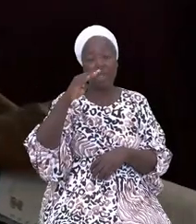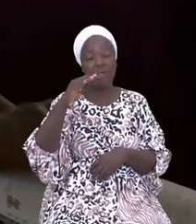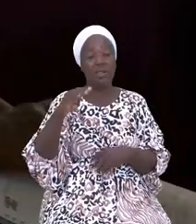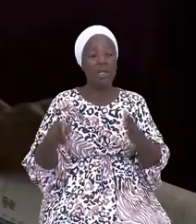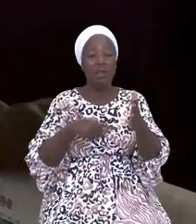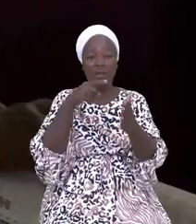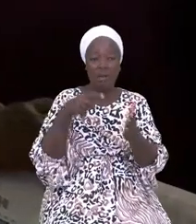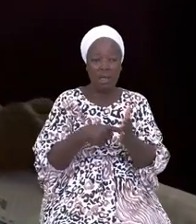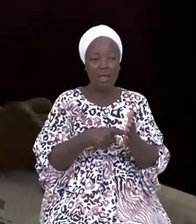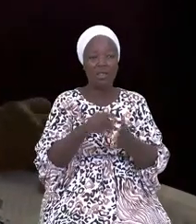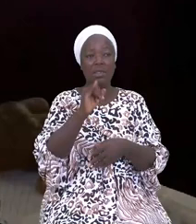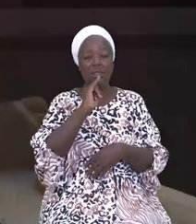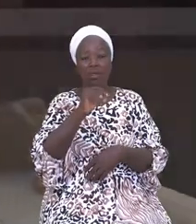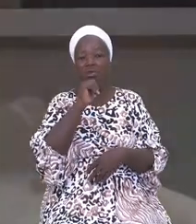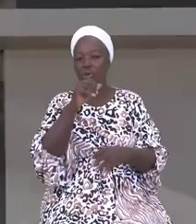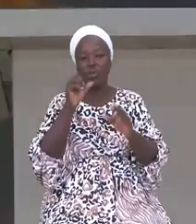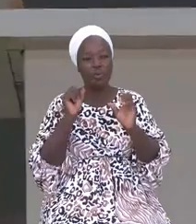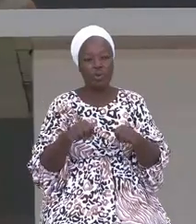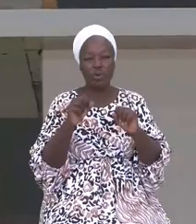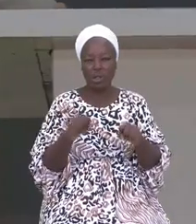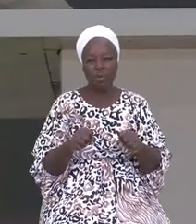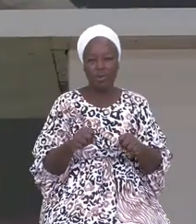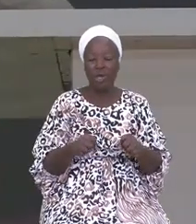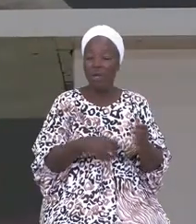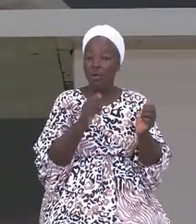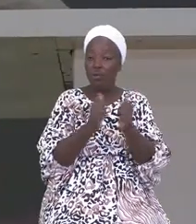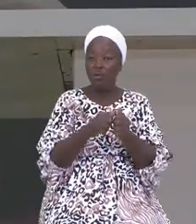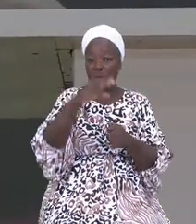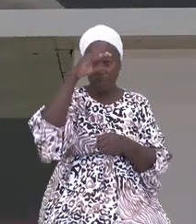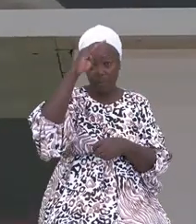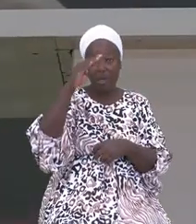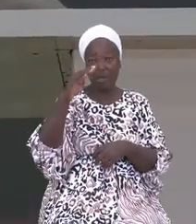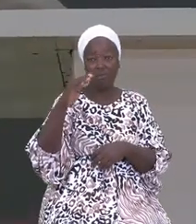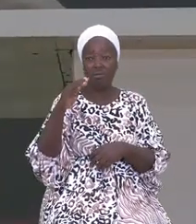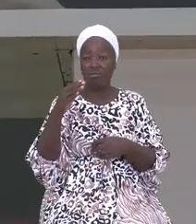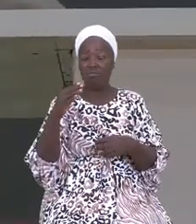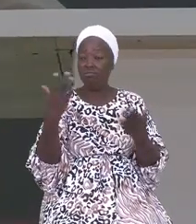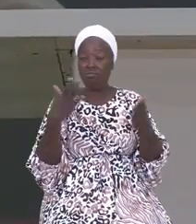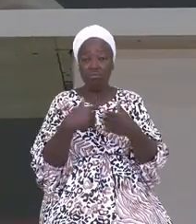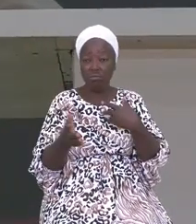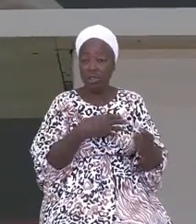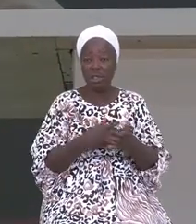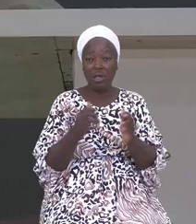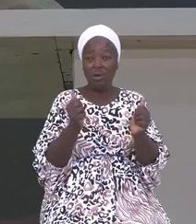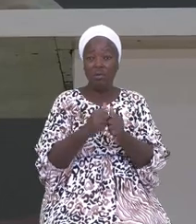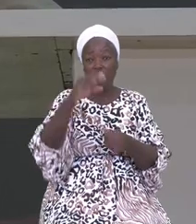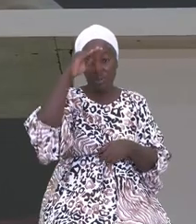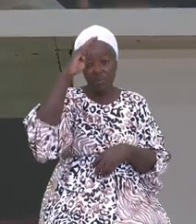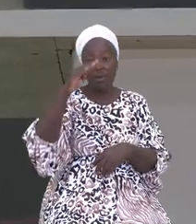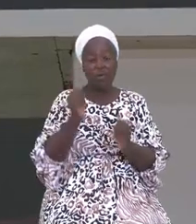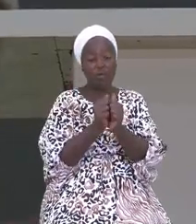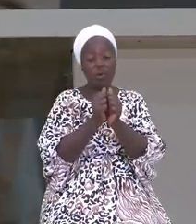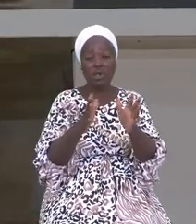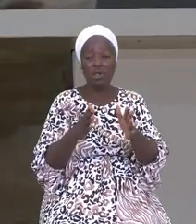this is impossible. With men unaided, with men without